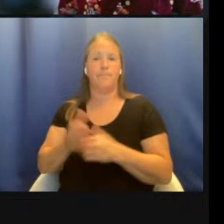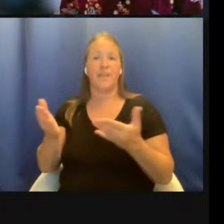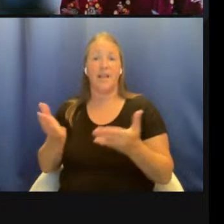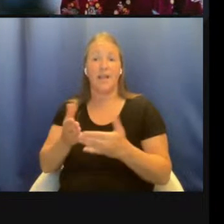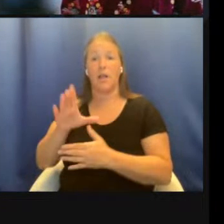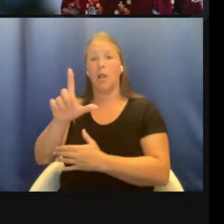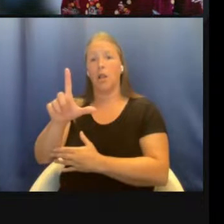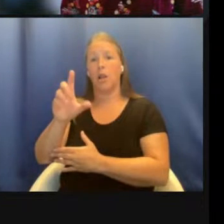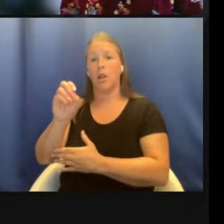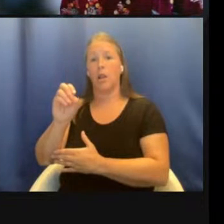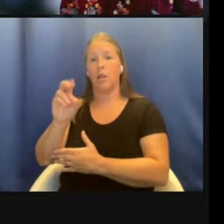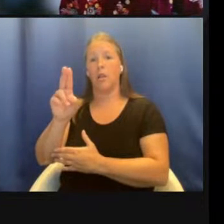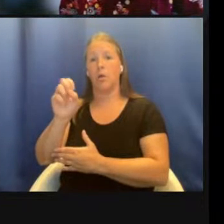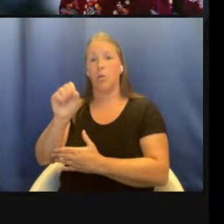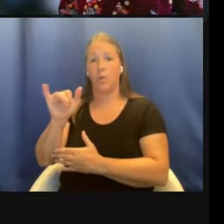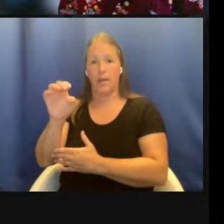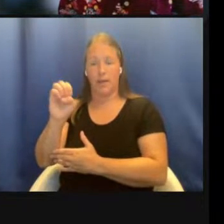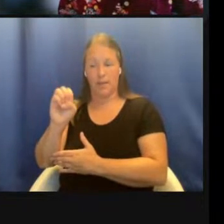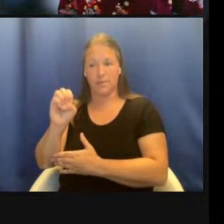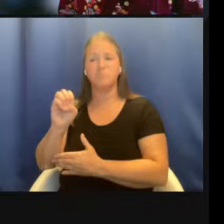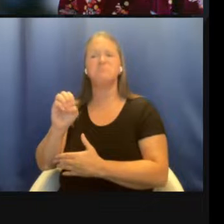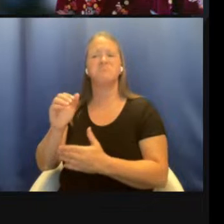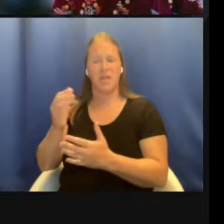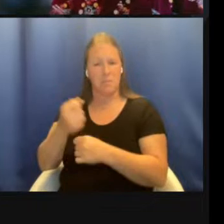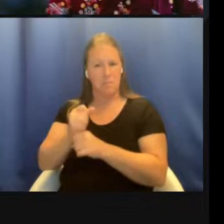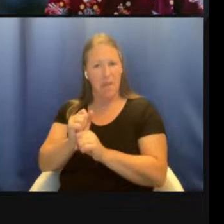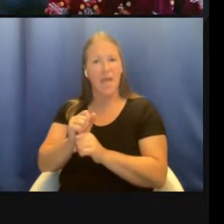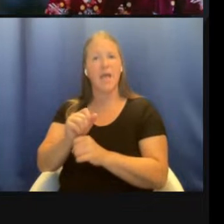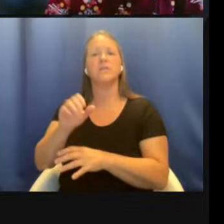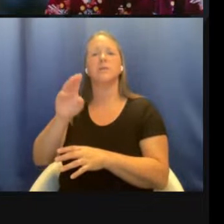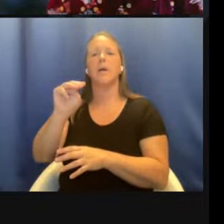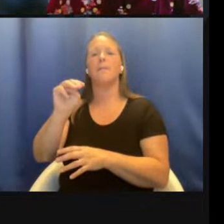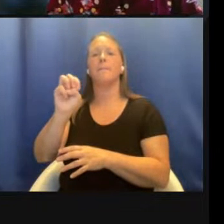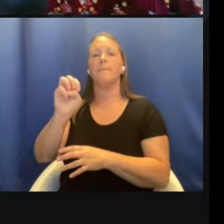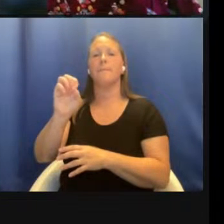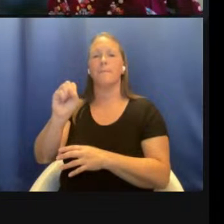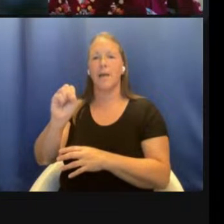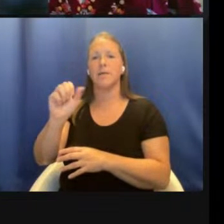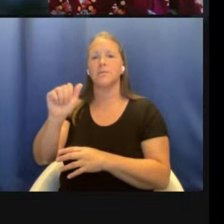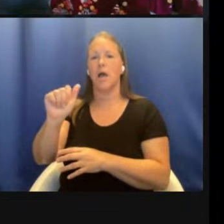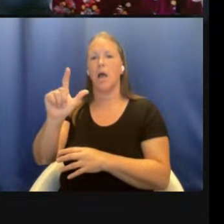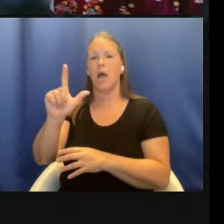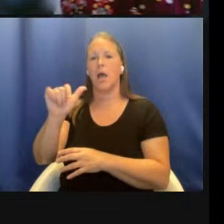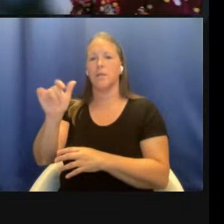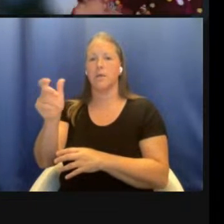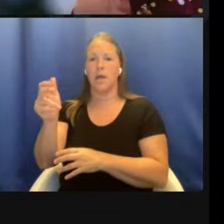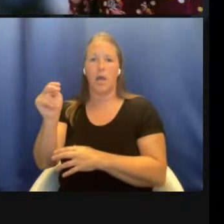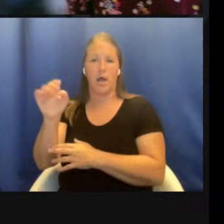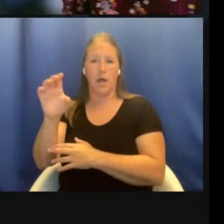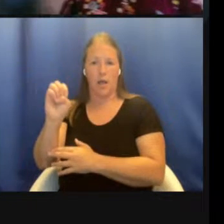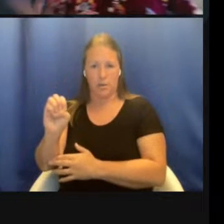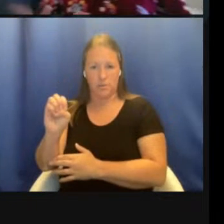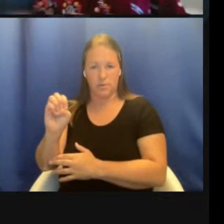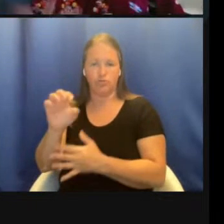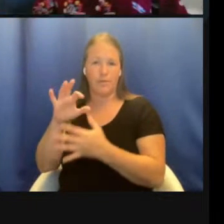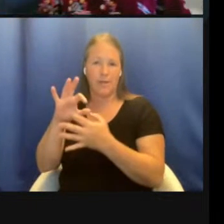make a mésalliance in terms of her happiness in the marriage, finally has the grandeur,